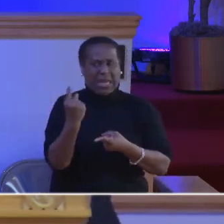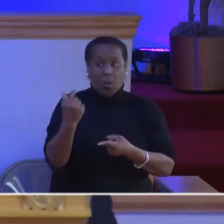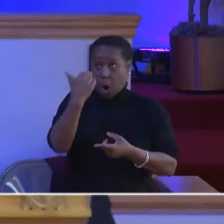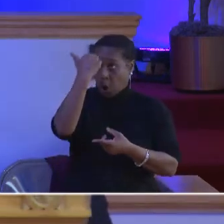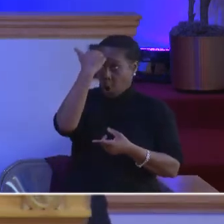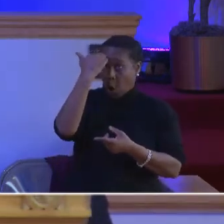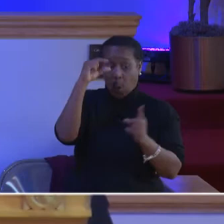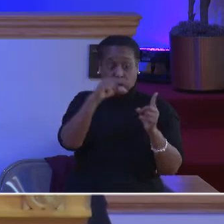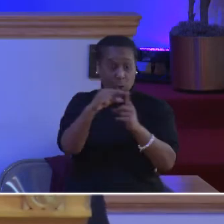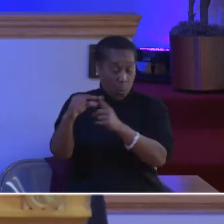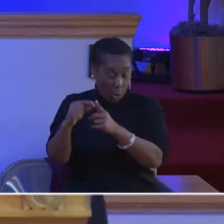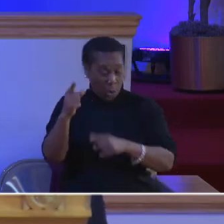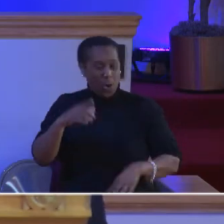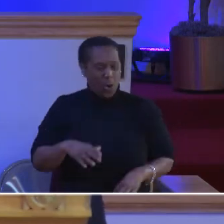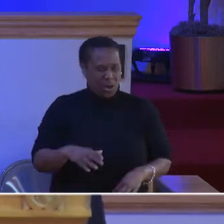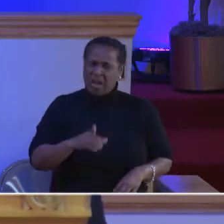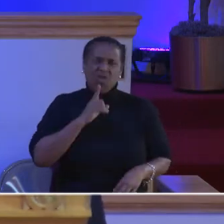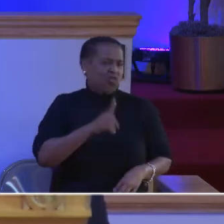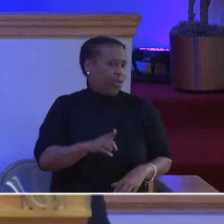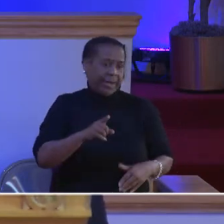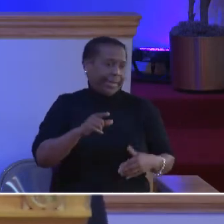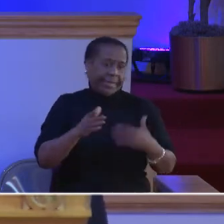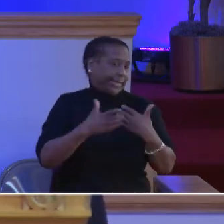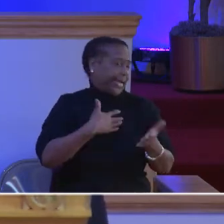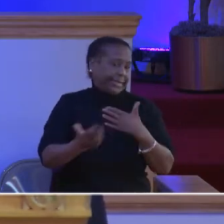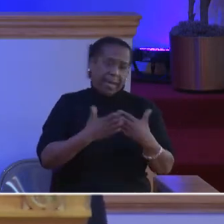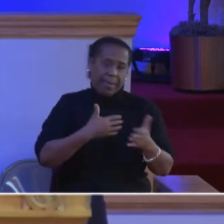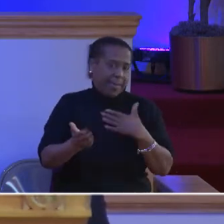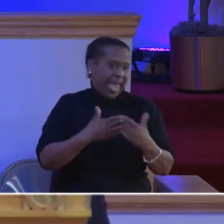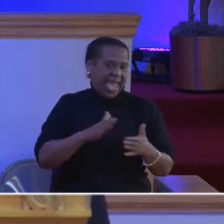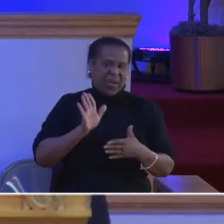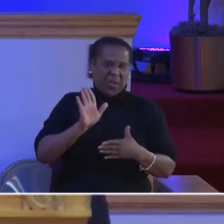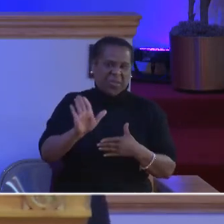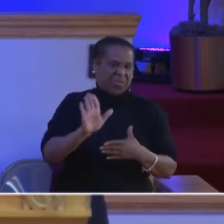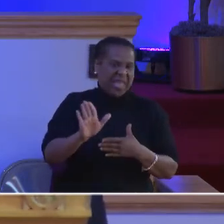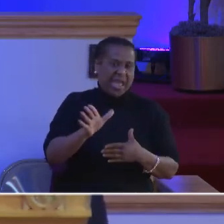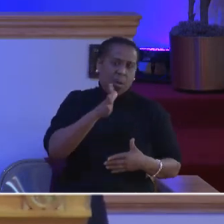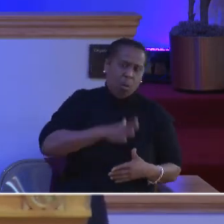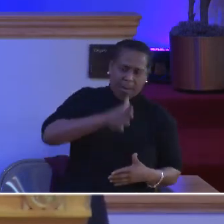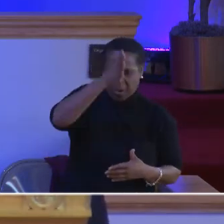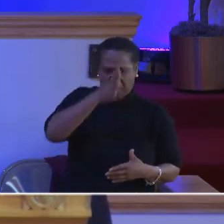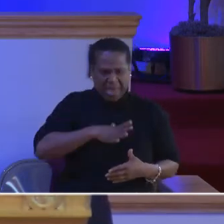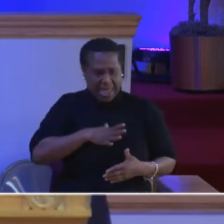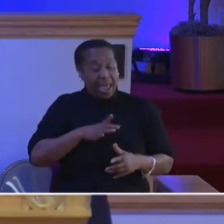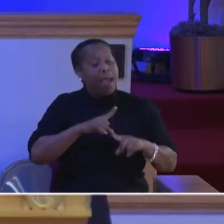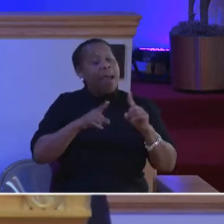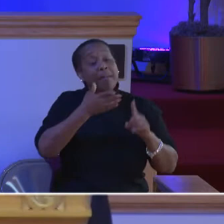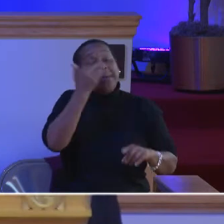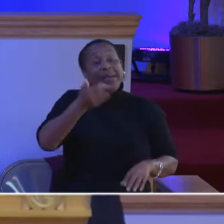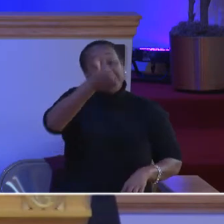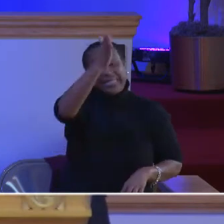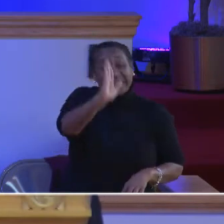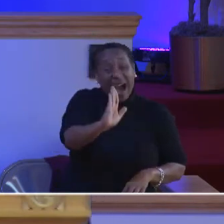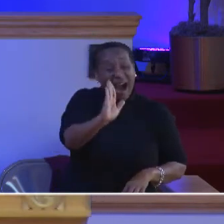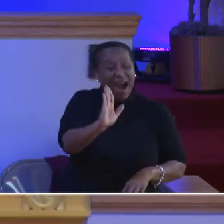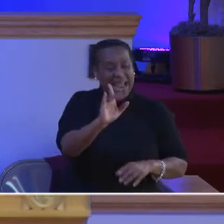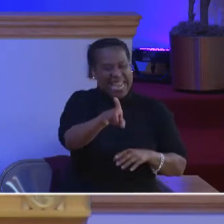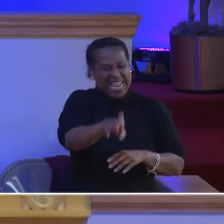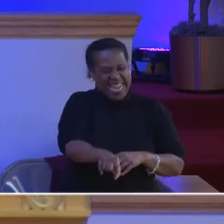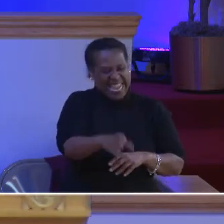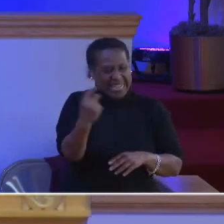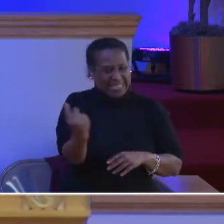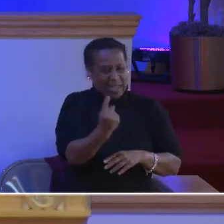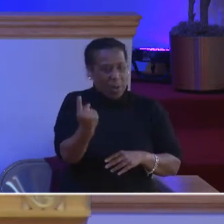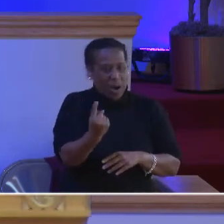the word, it really doesn't matter their gender, because God needs somebody